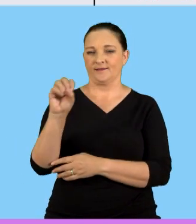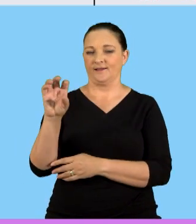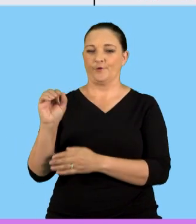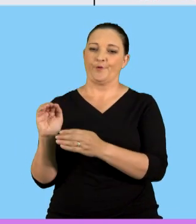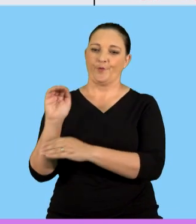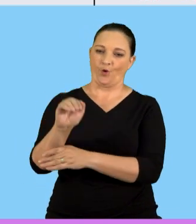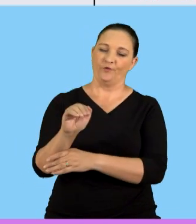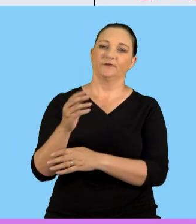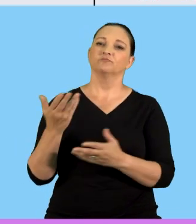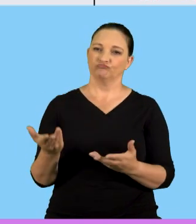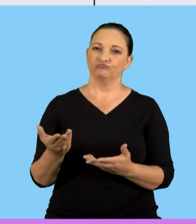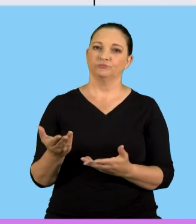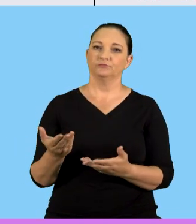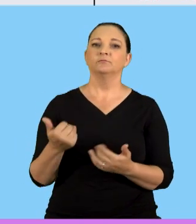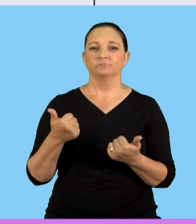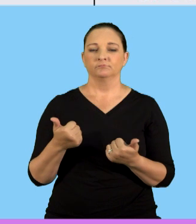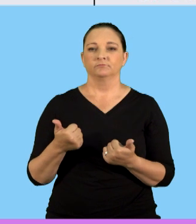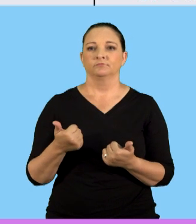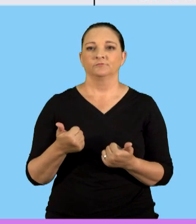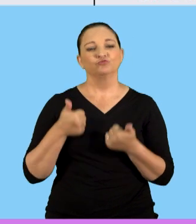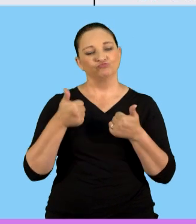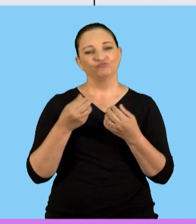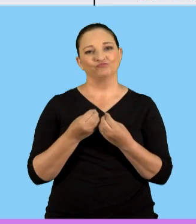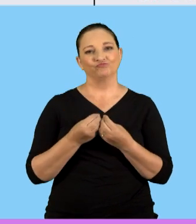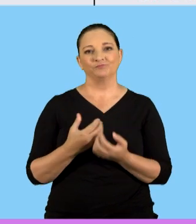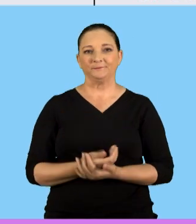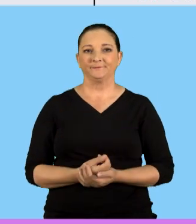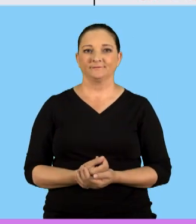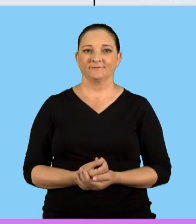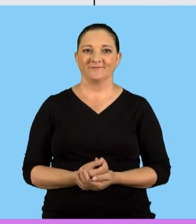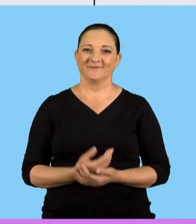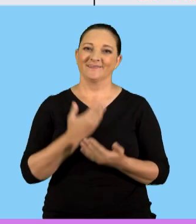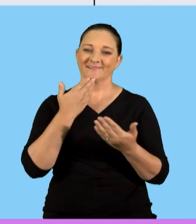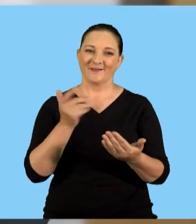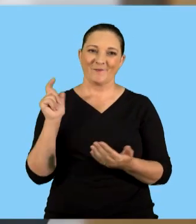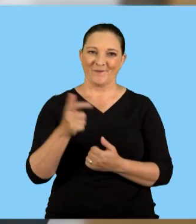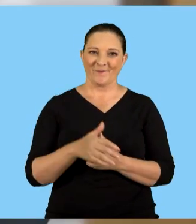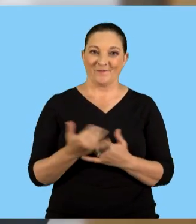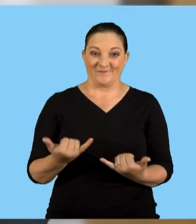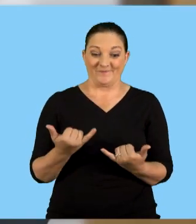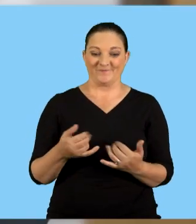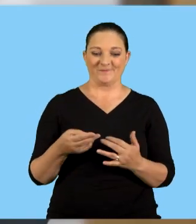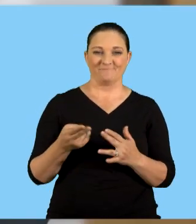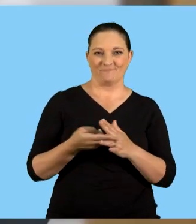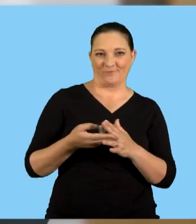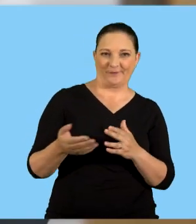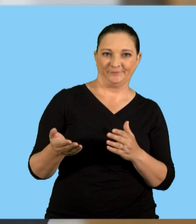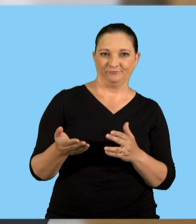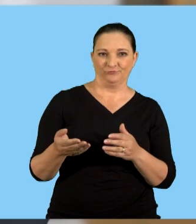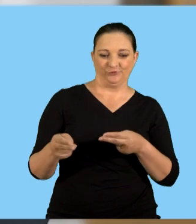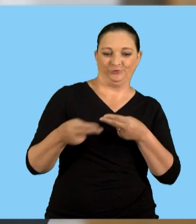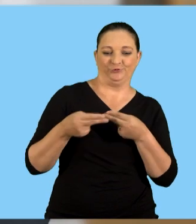Means she has 300 Rand left over, she's in a surplus, and that's a good thing. Thanks